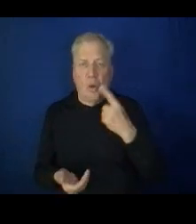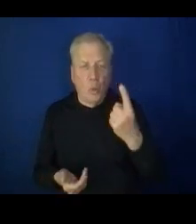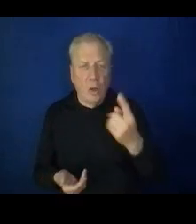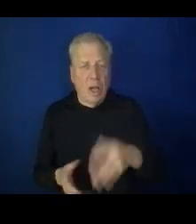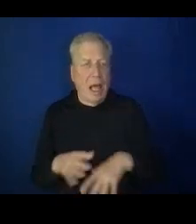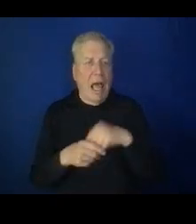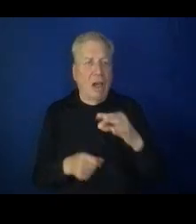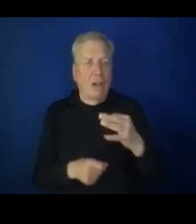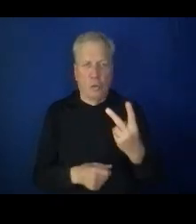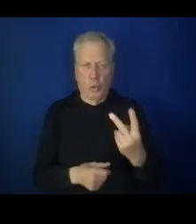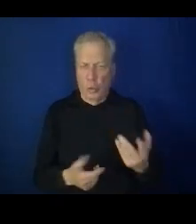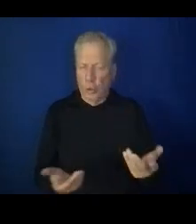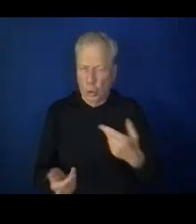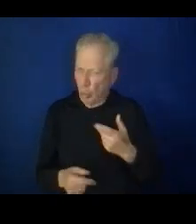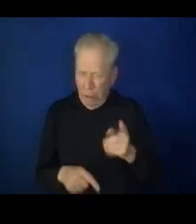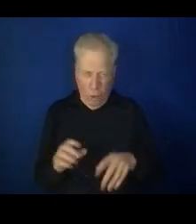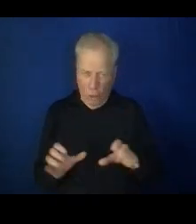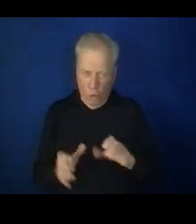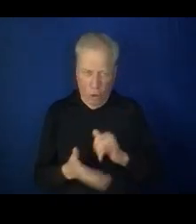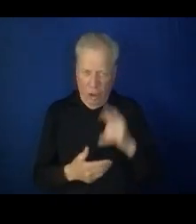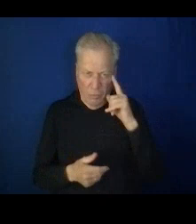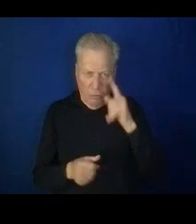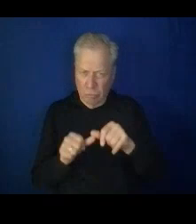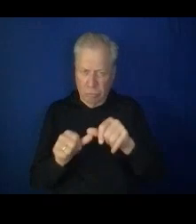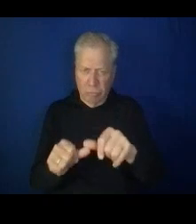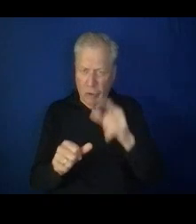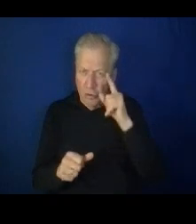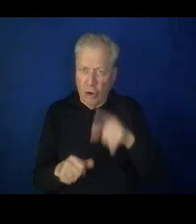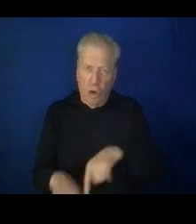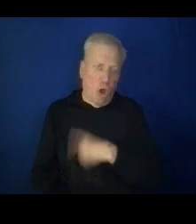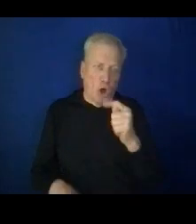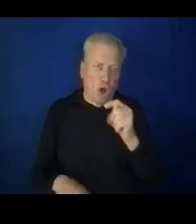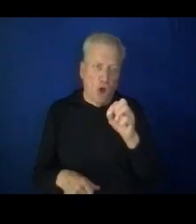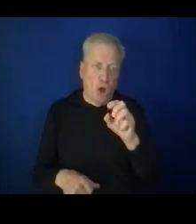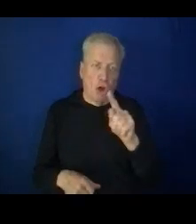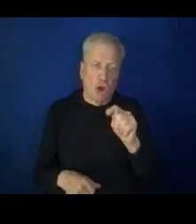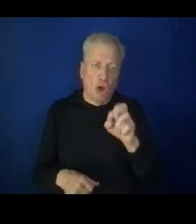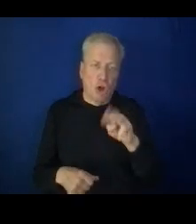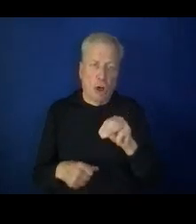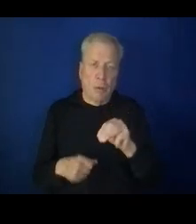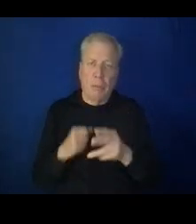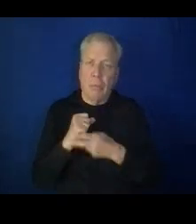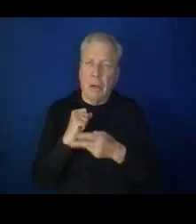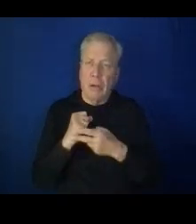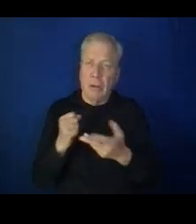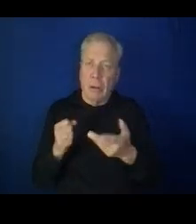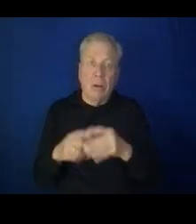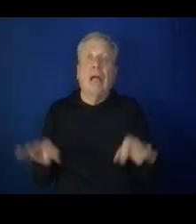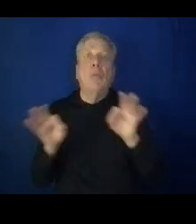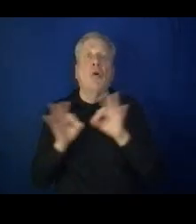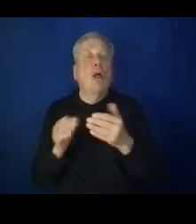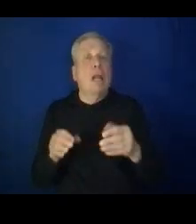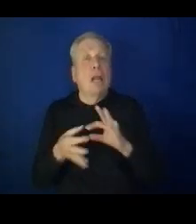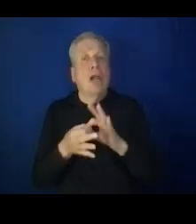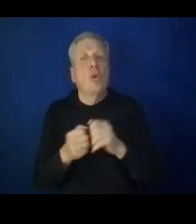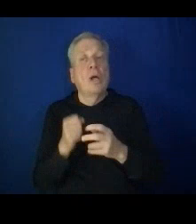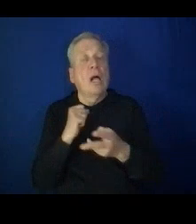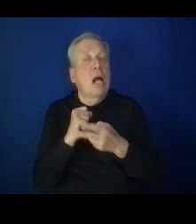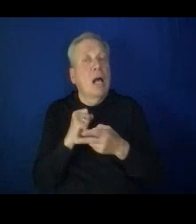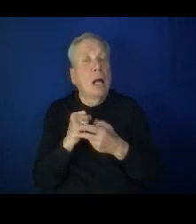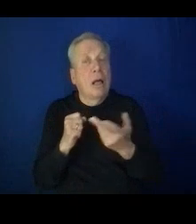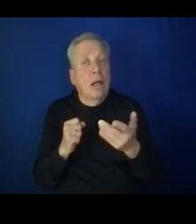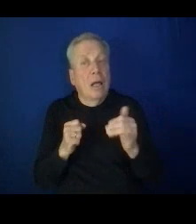2. You can't do that for long-term conservation, the most valuable bison conservation population of bison